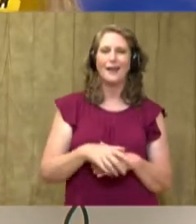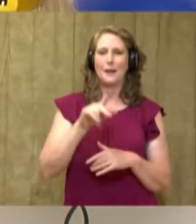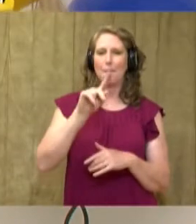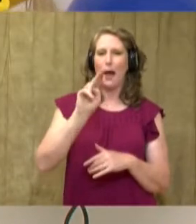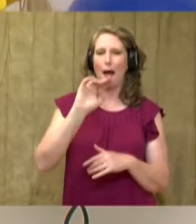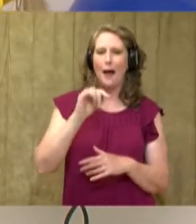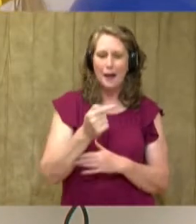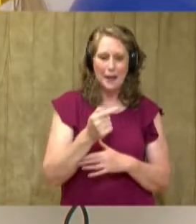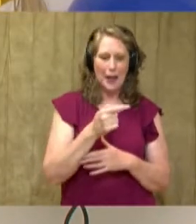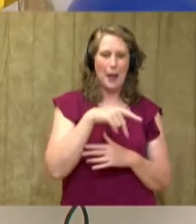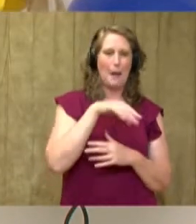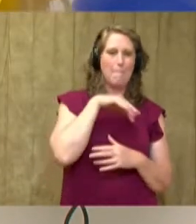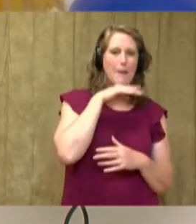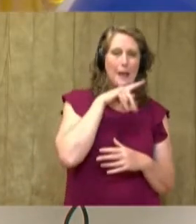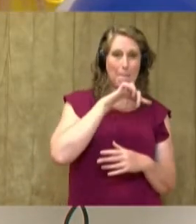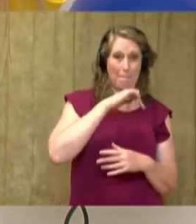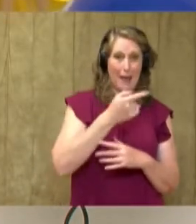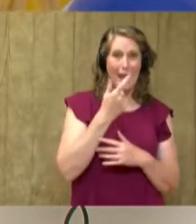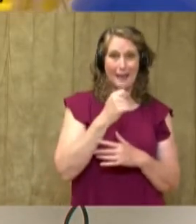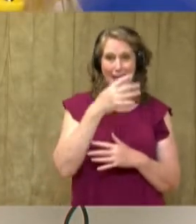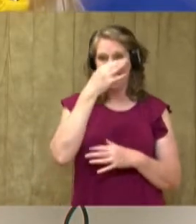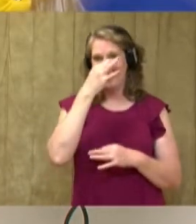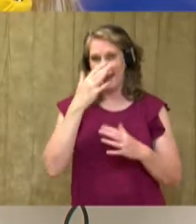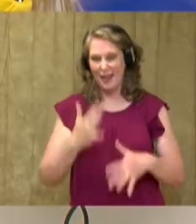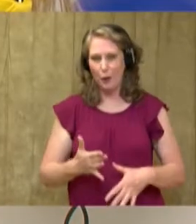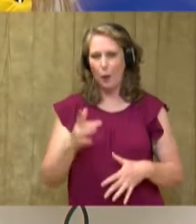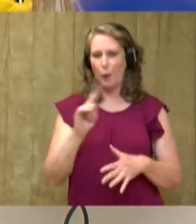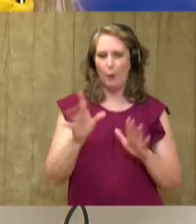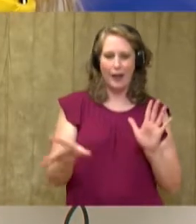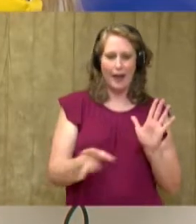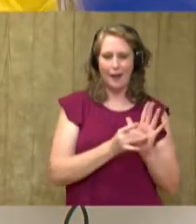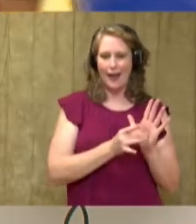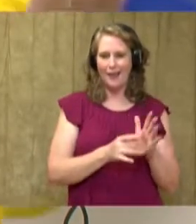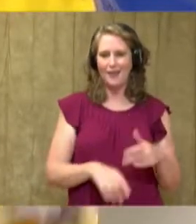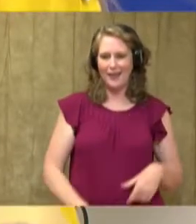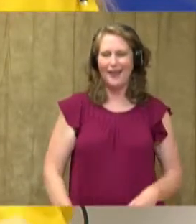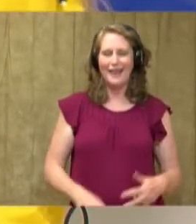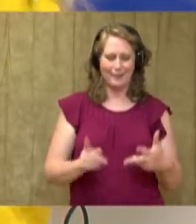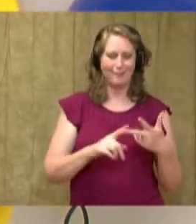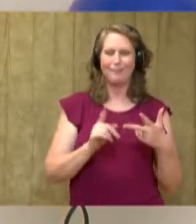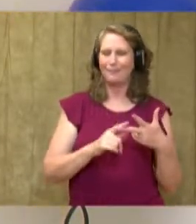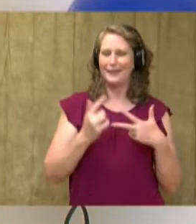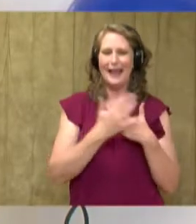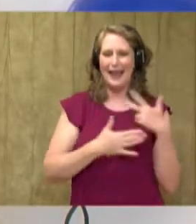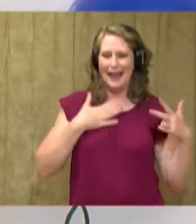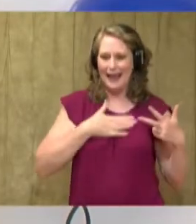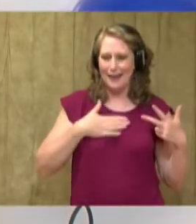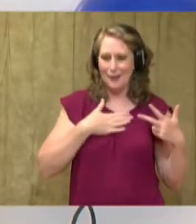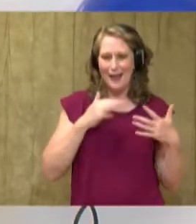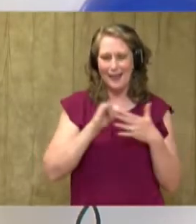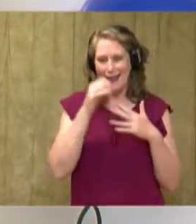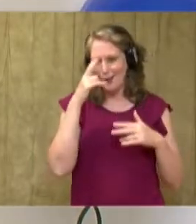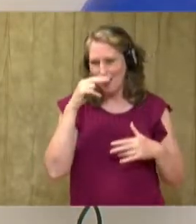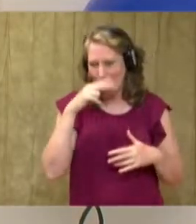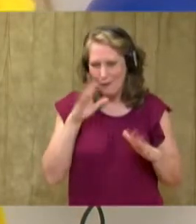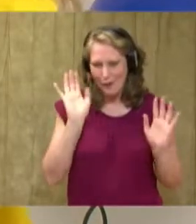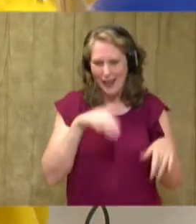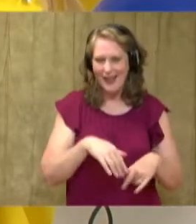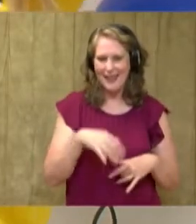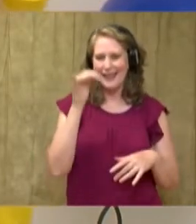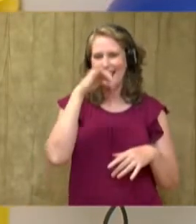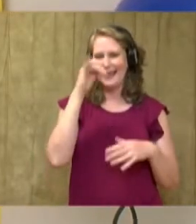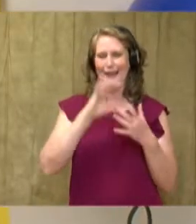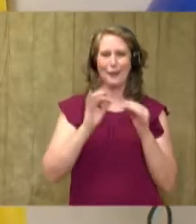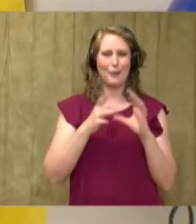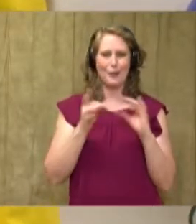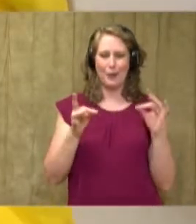Pig the Stinker. What do you think? Where would it belong? Entertain. That's right. That's just funny. Okay, that's just a silly